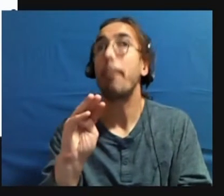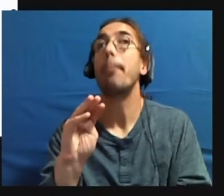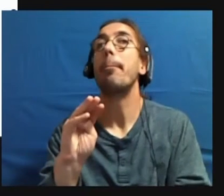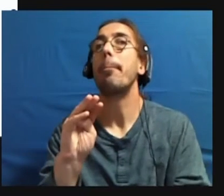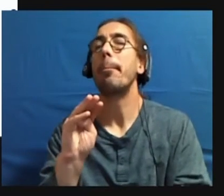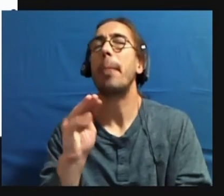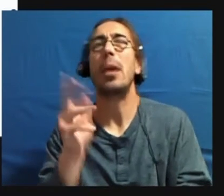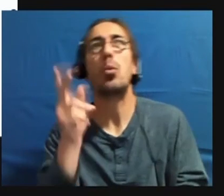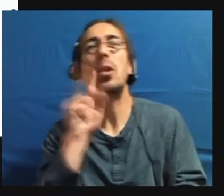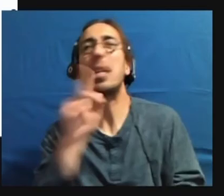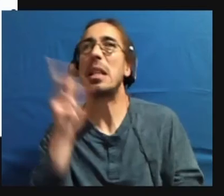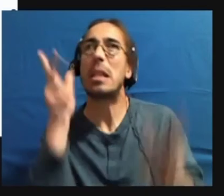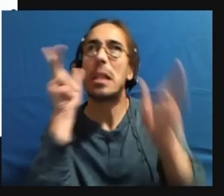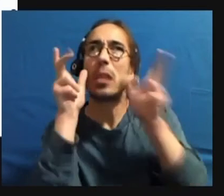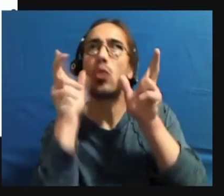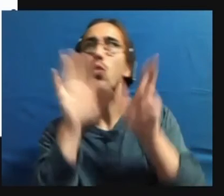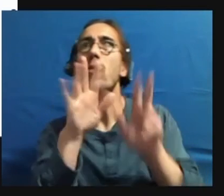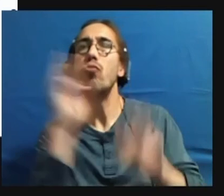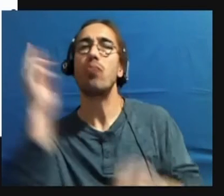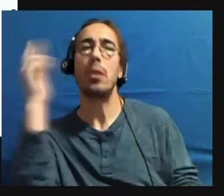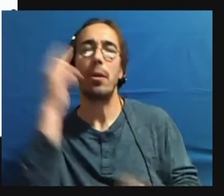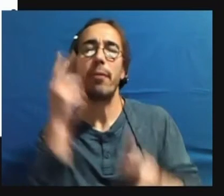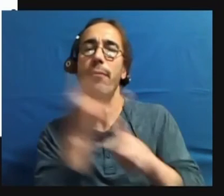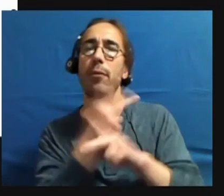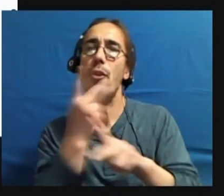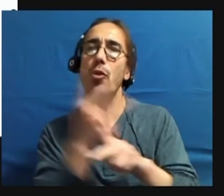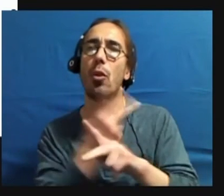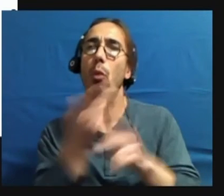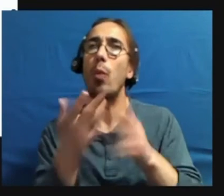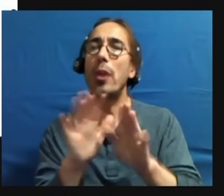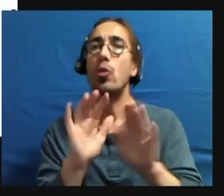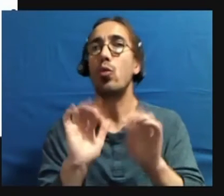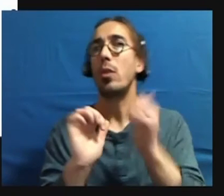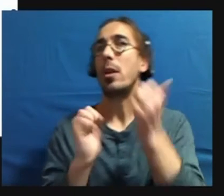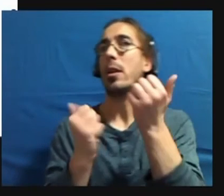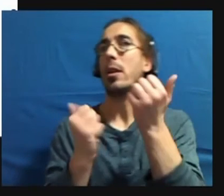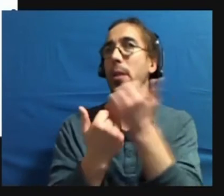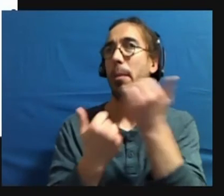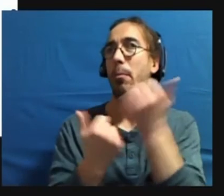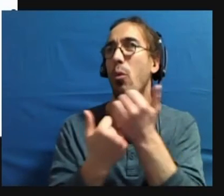listen, and then figure out if there's a way that we can support their whole family.